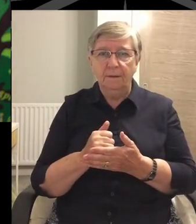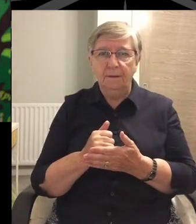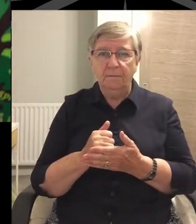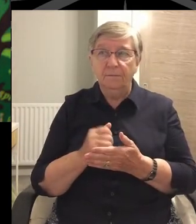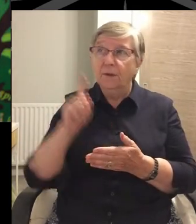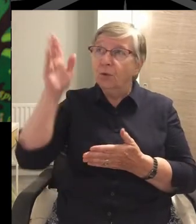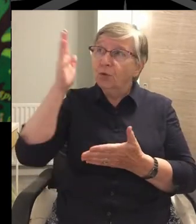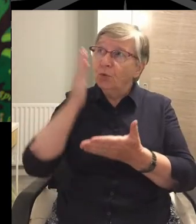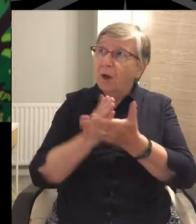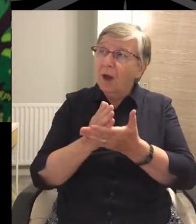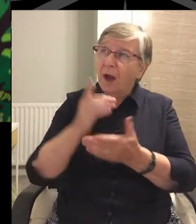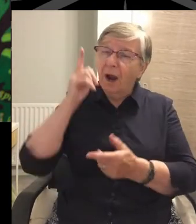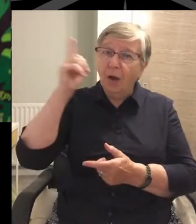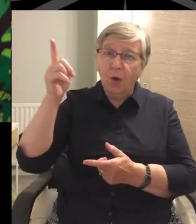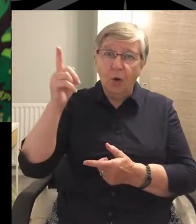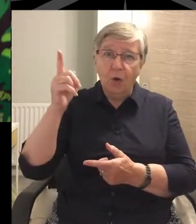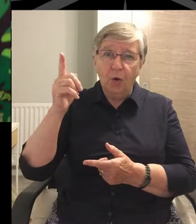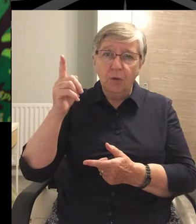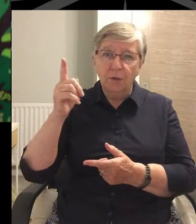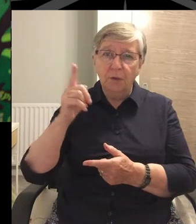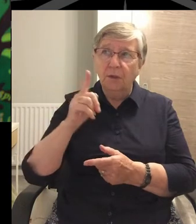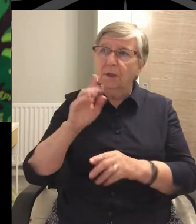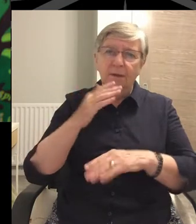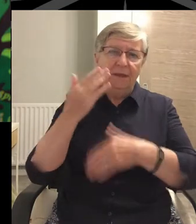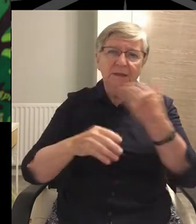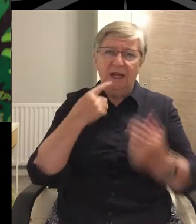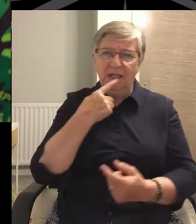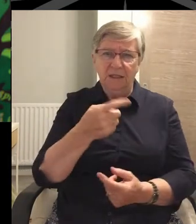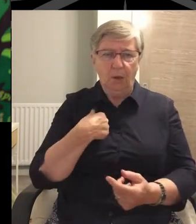You're a God who didn't keep all of that to yourself.